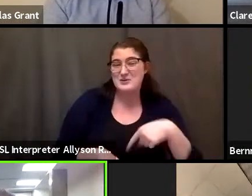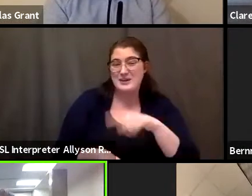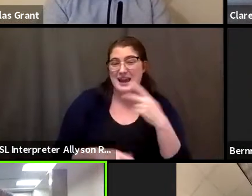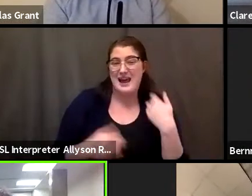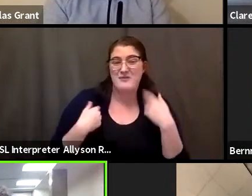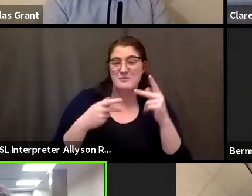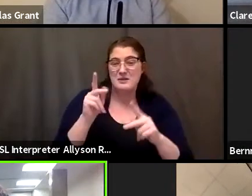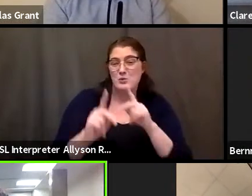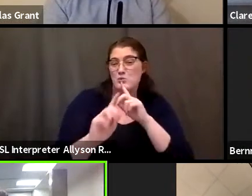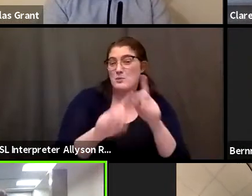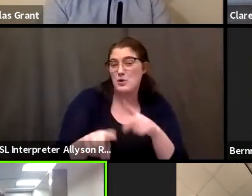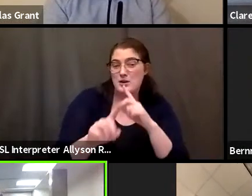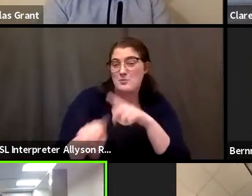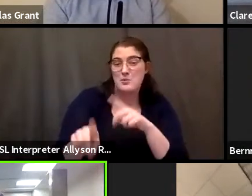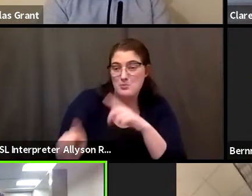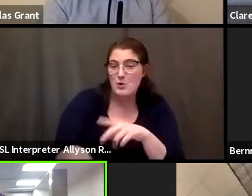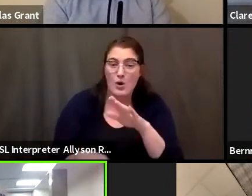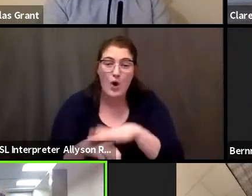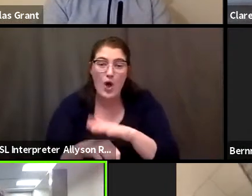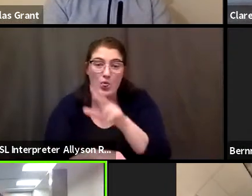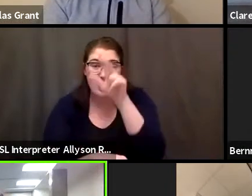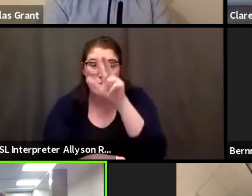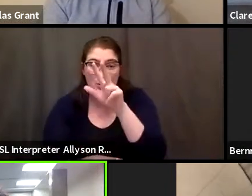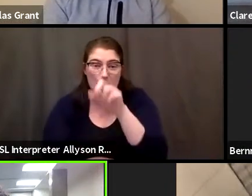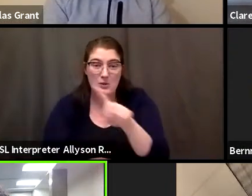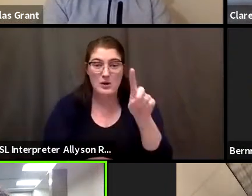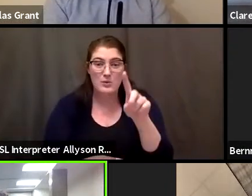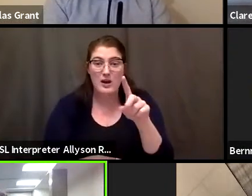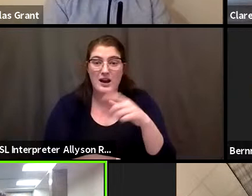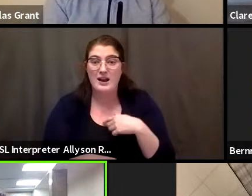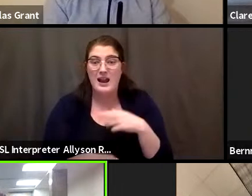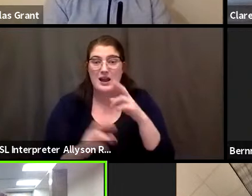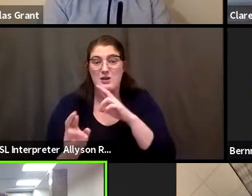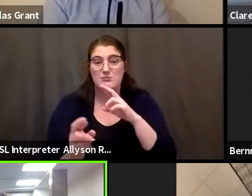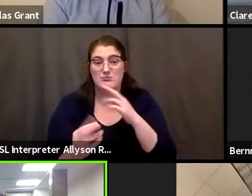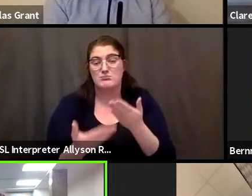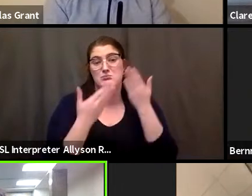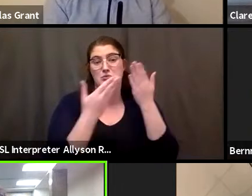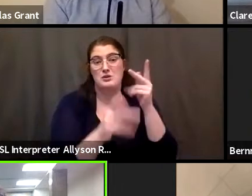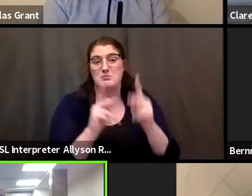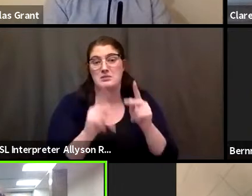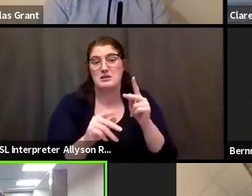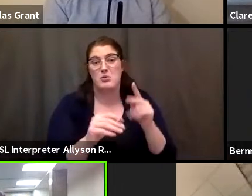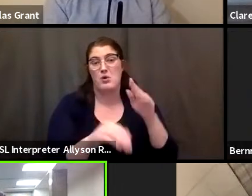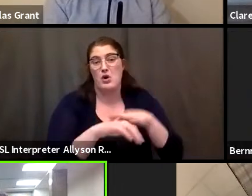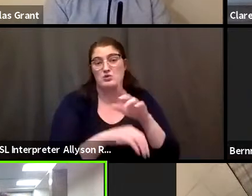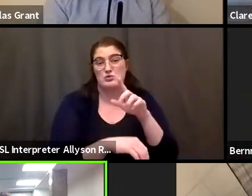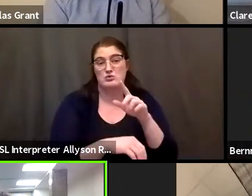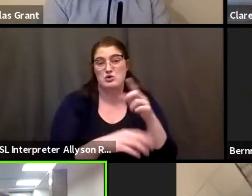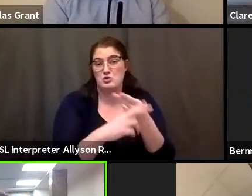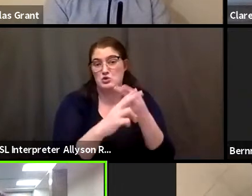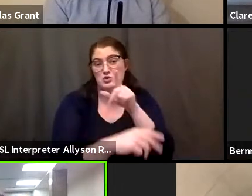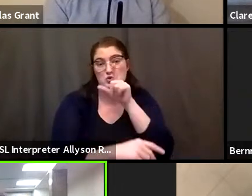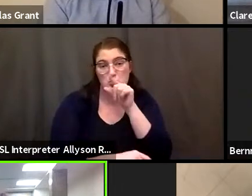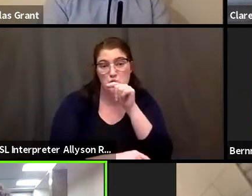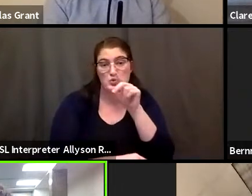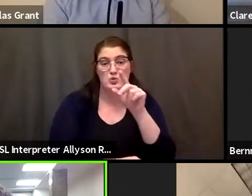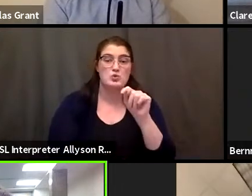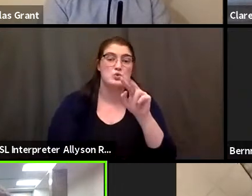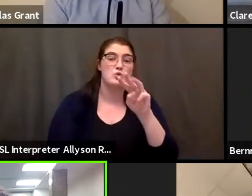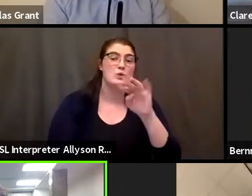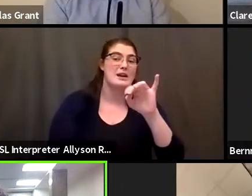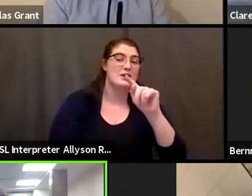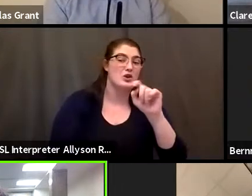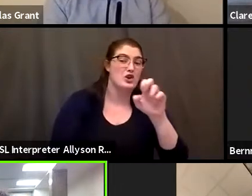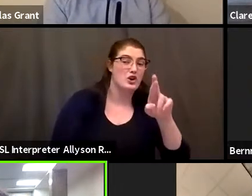it on 311. I actually would recommend people turn to Twitter so that we can have people publicly accountable for when 311 or whatever agency comes